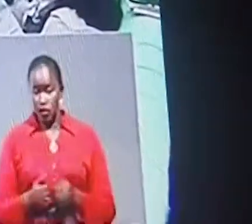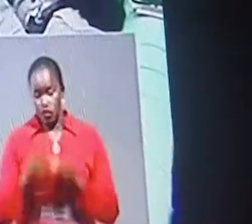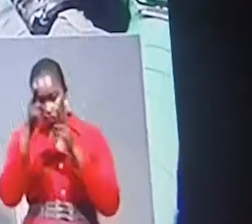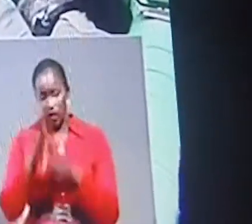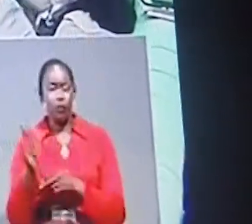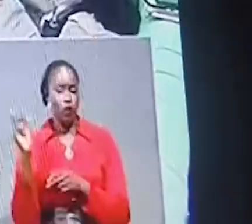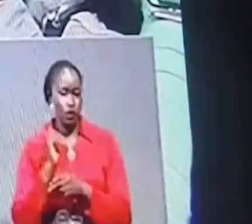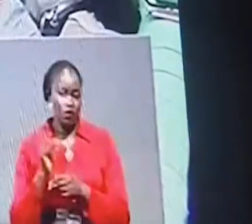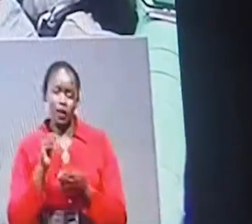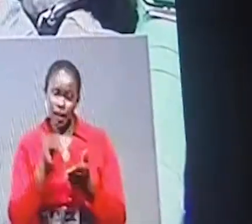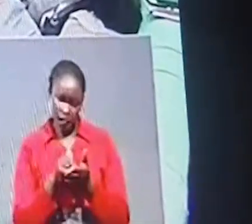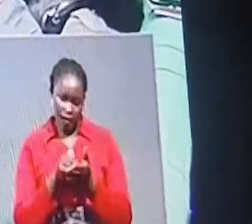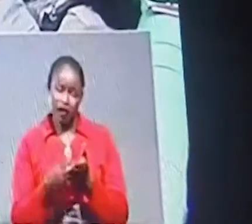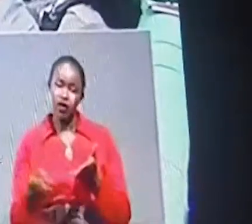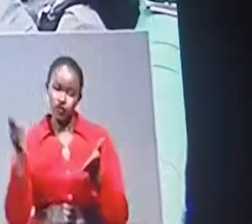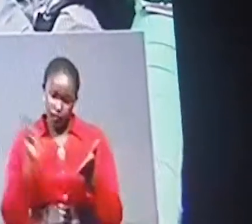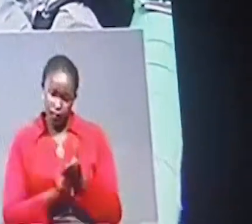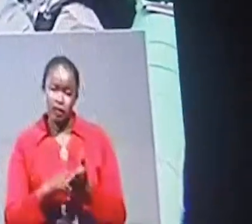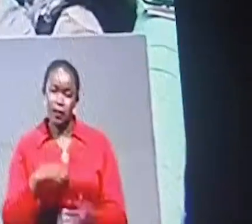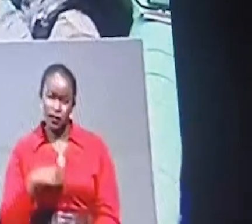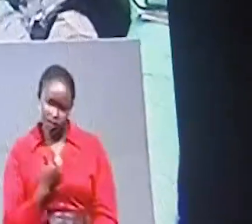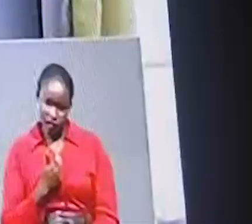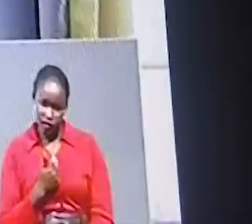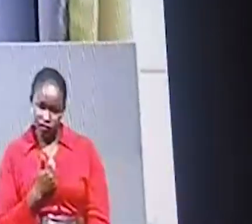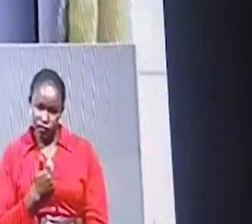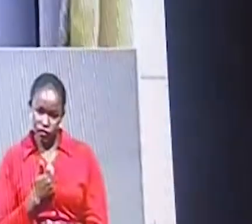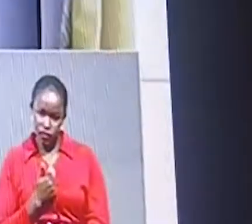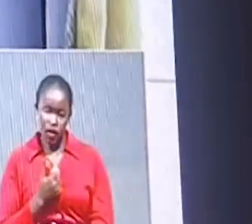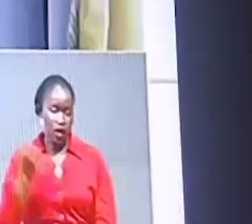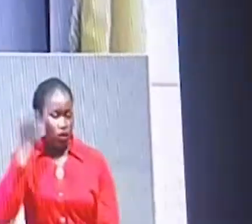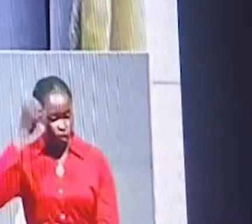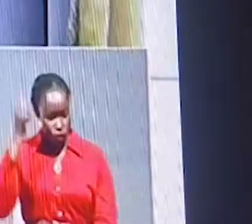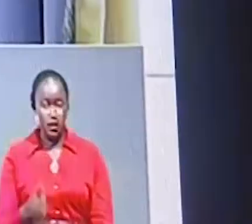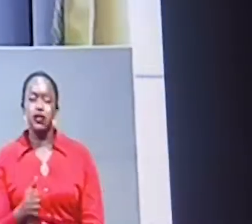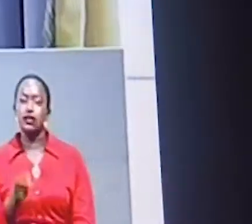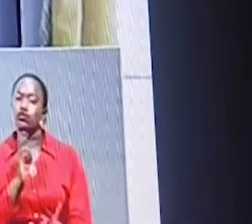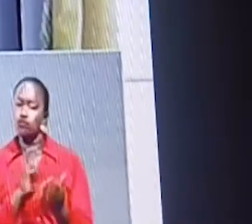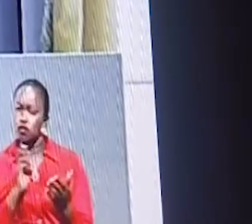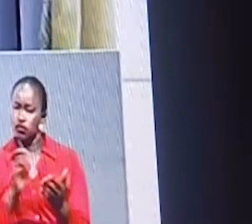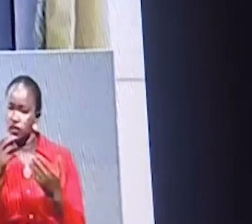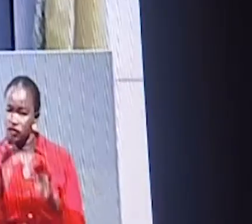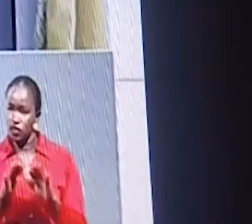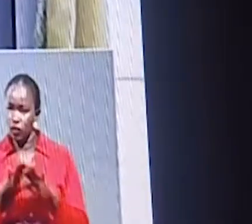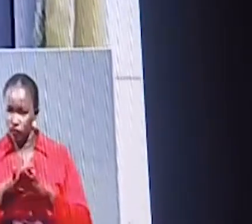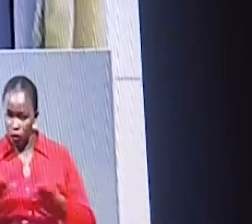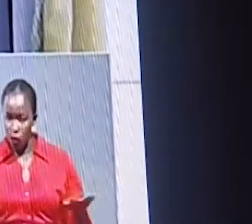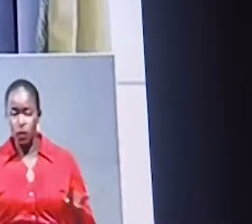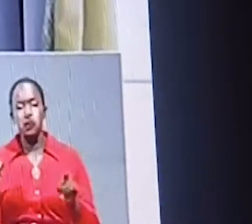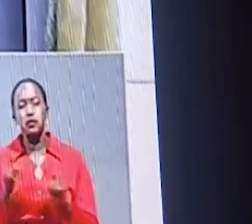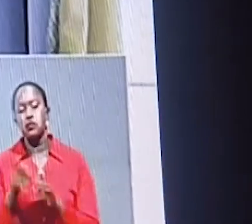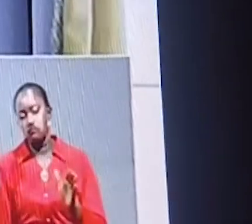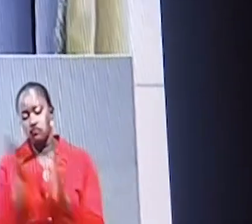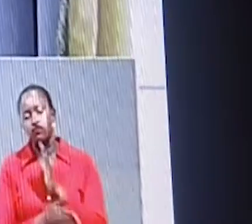again repeat myself. The ruling was read on the floor, and it's on the Hansard.